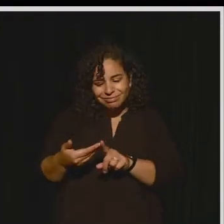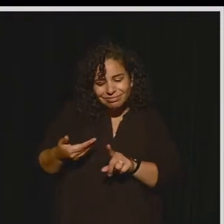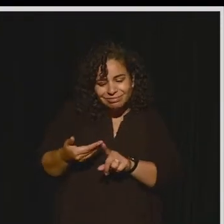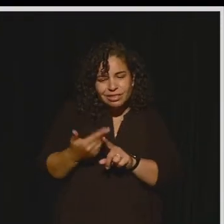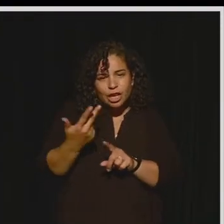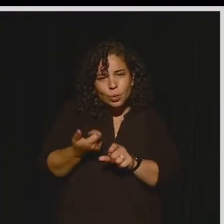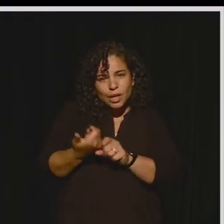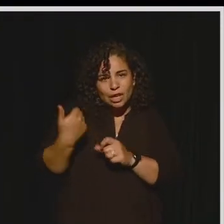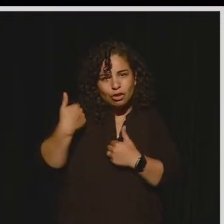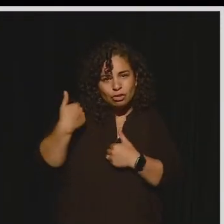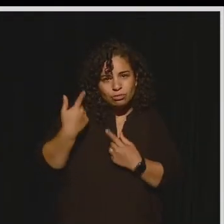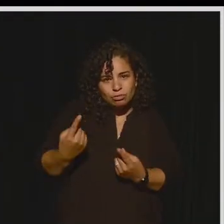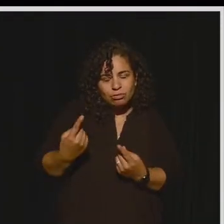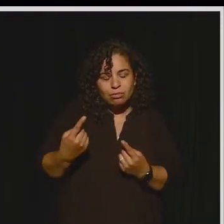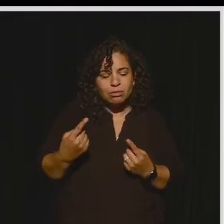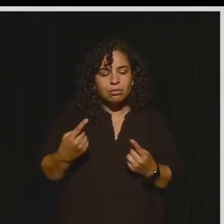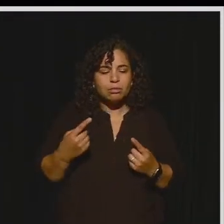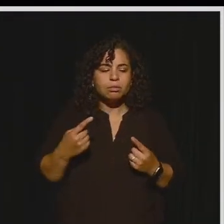more of an opportunity.